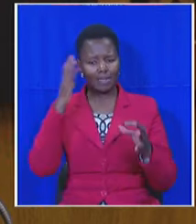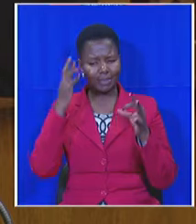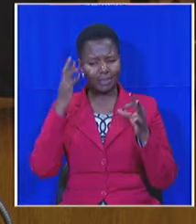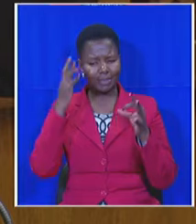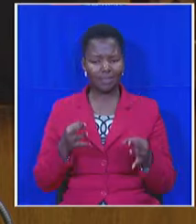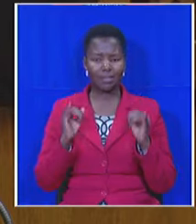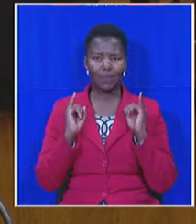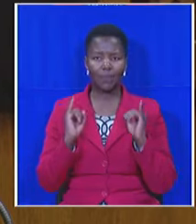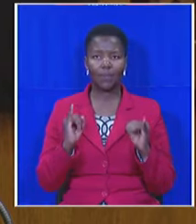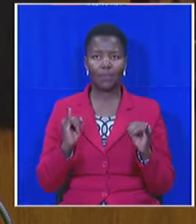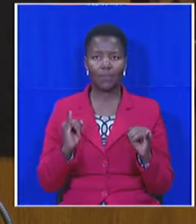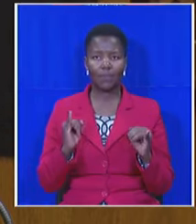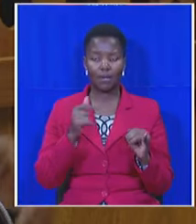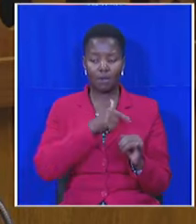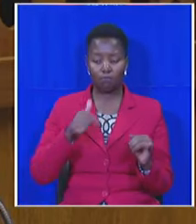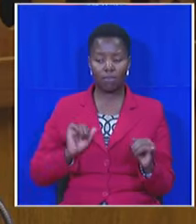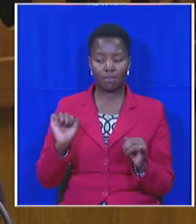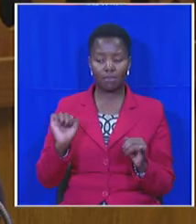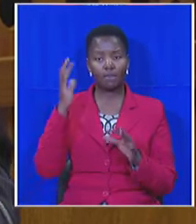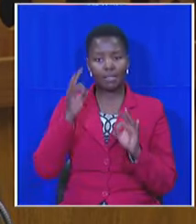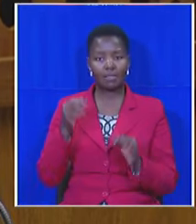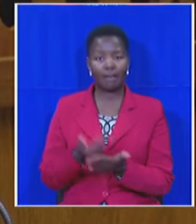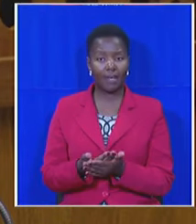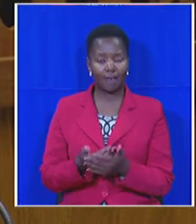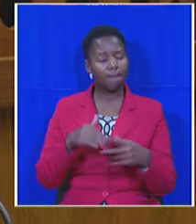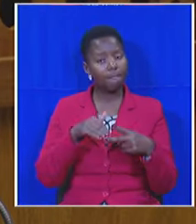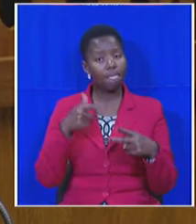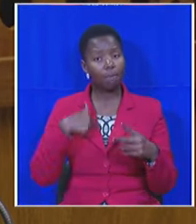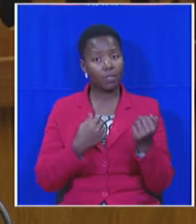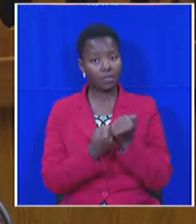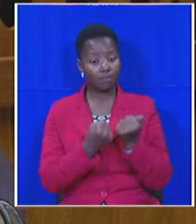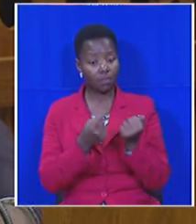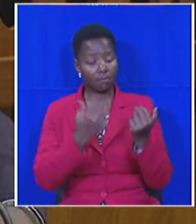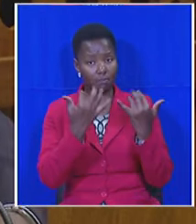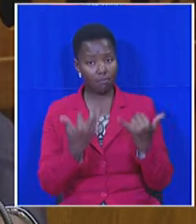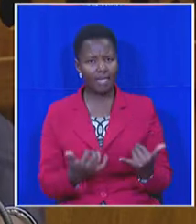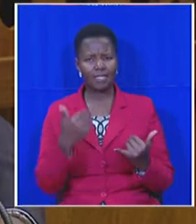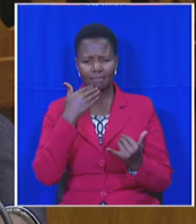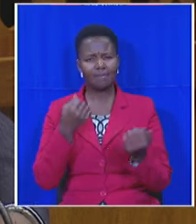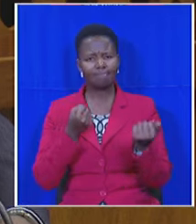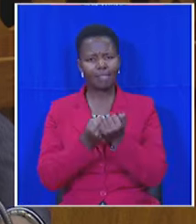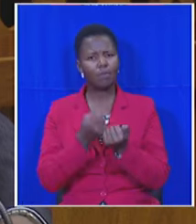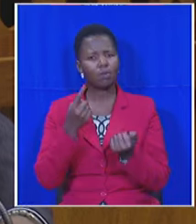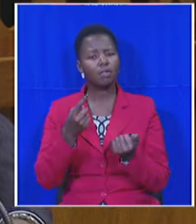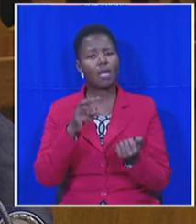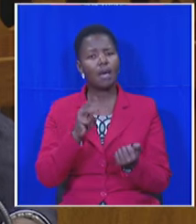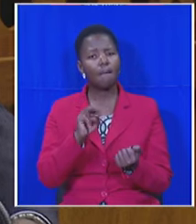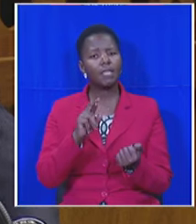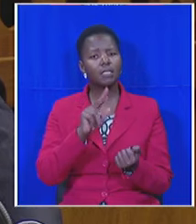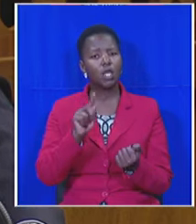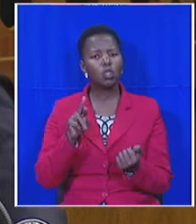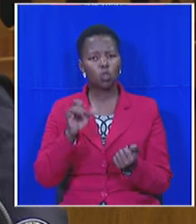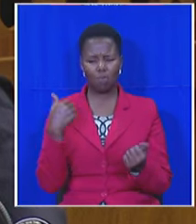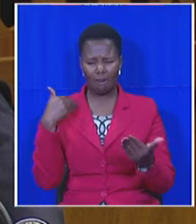his presidential prerogative. To support this budget will be to aid and abet Mr. Zuma in his shameless arrogance